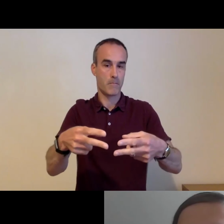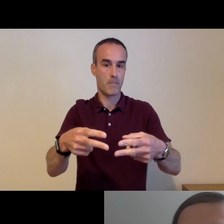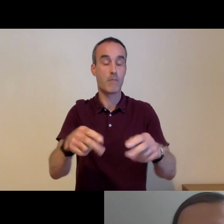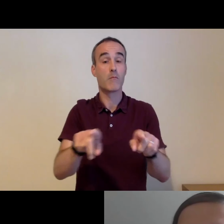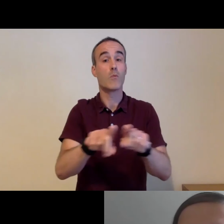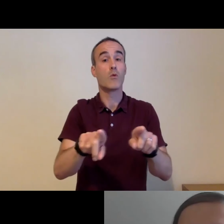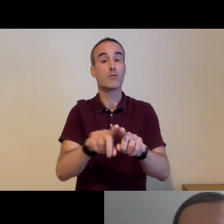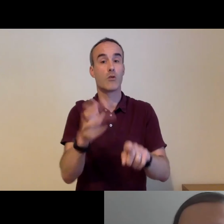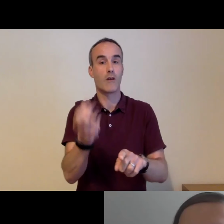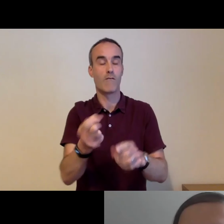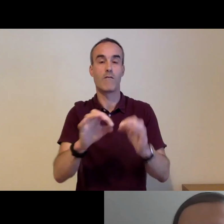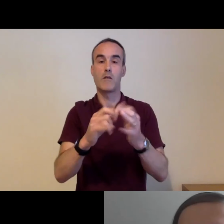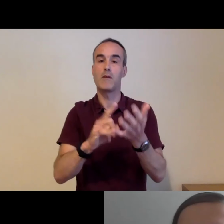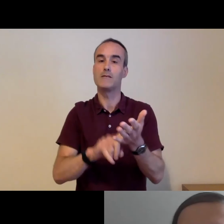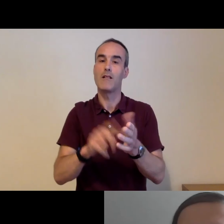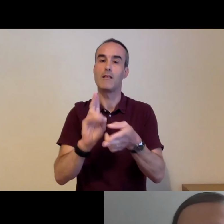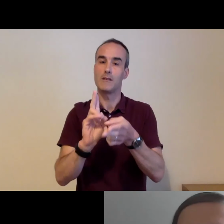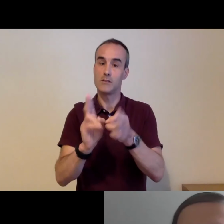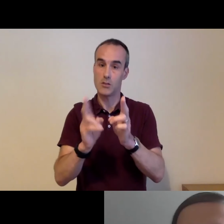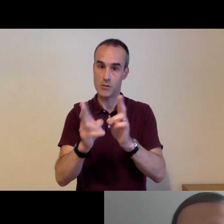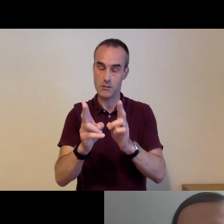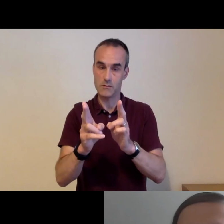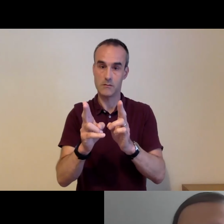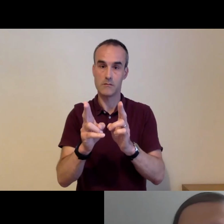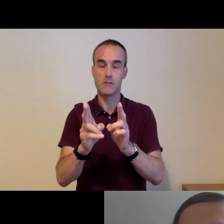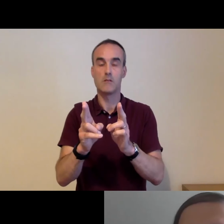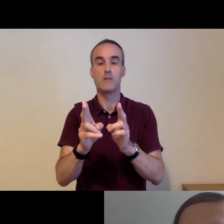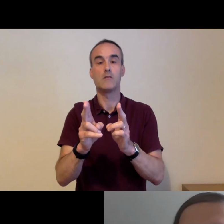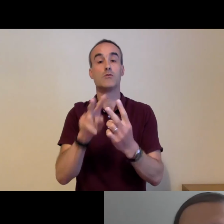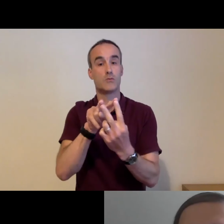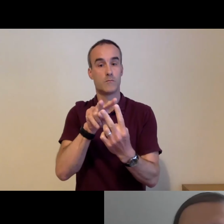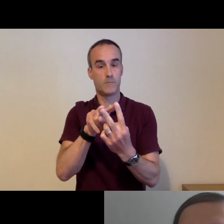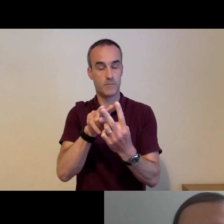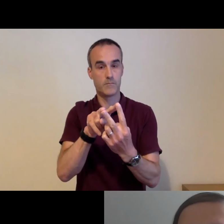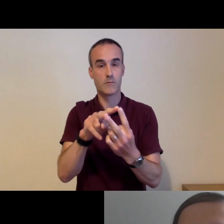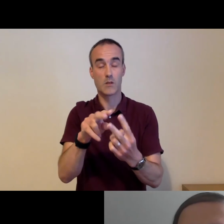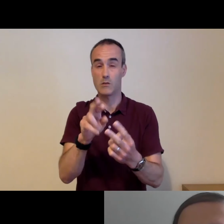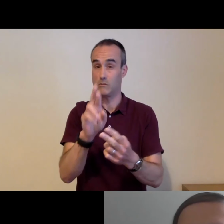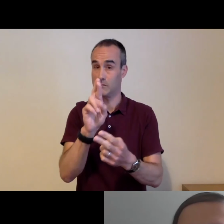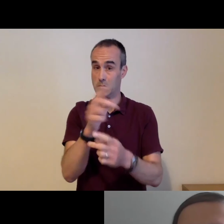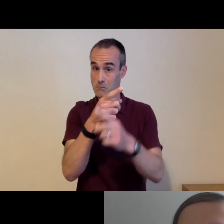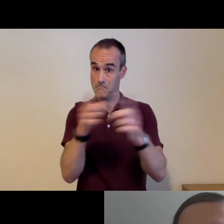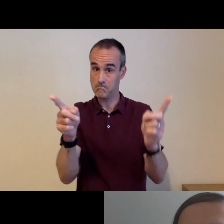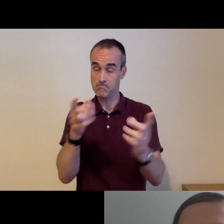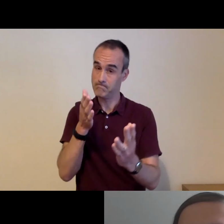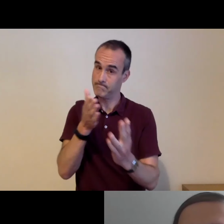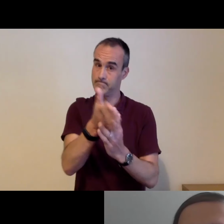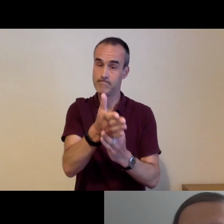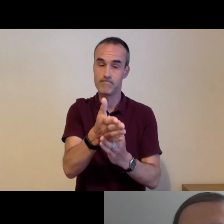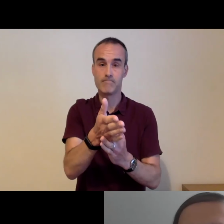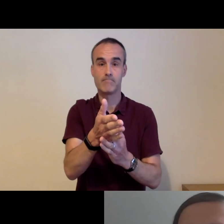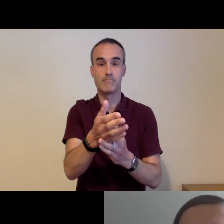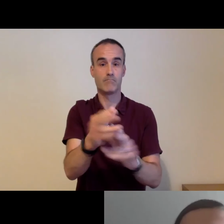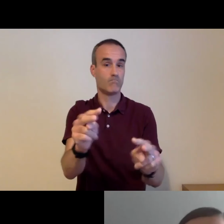got BSL interpreters. So hopefully everyone can access the webinar. If